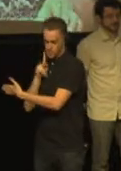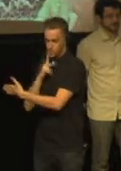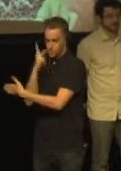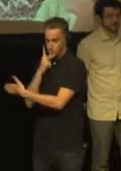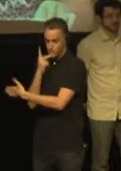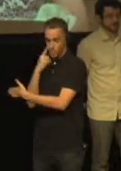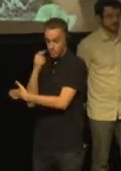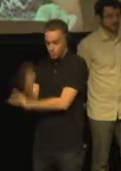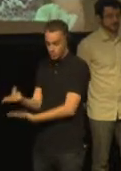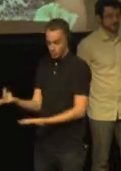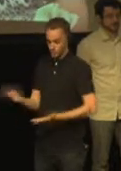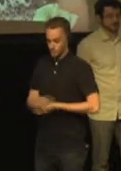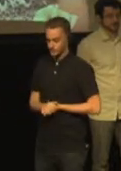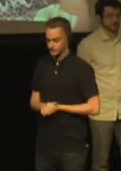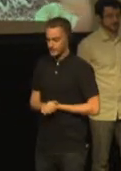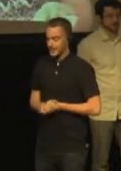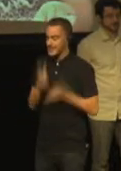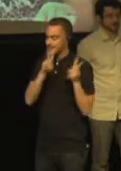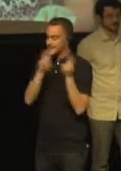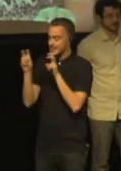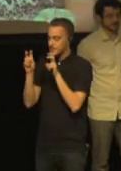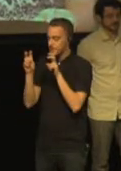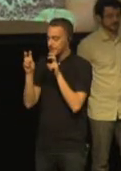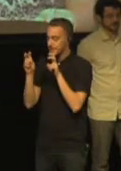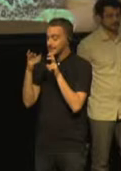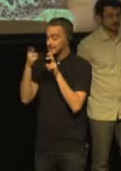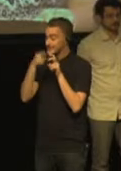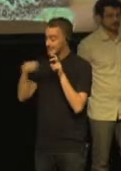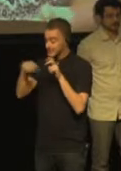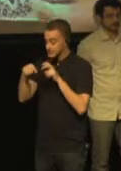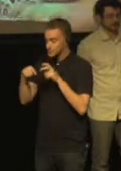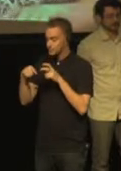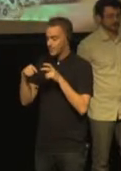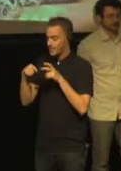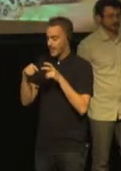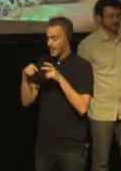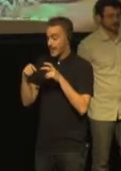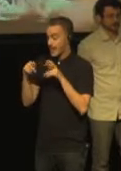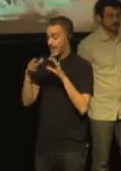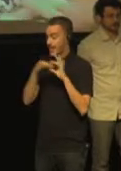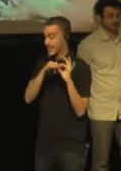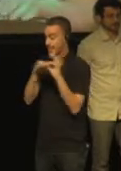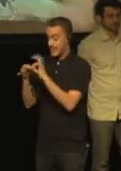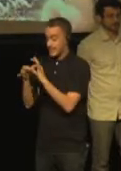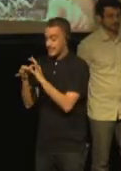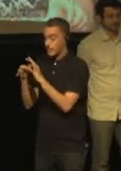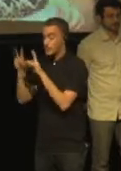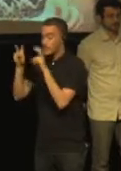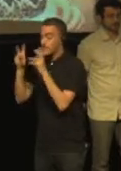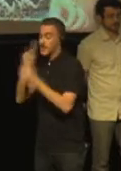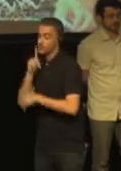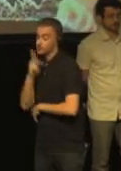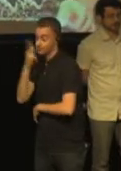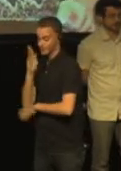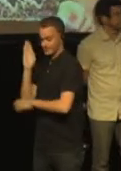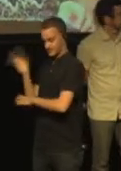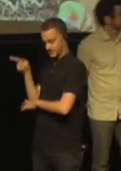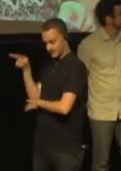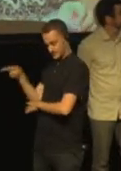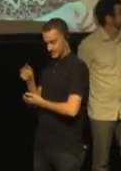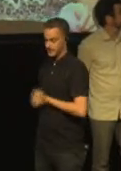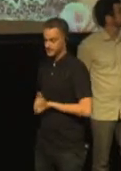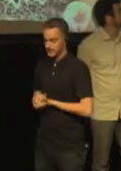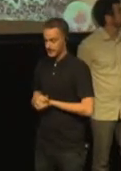issues will affect the quality of data that we have about deafblindness. But one of the kind of the saddest things is that we don't have